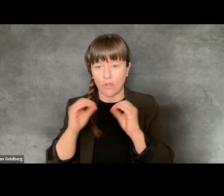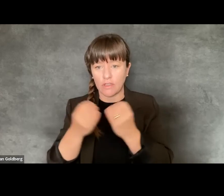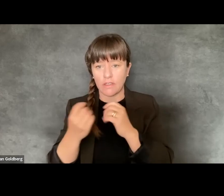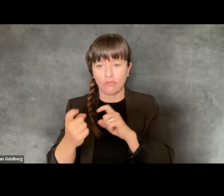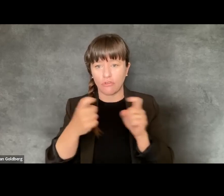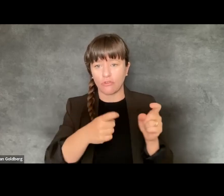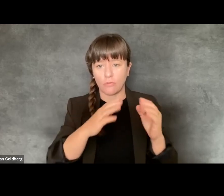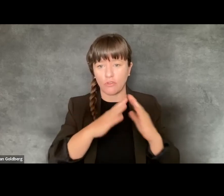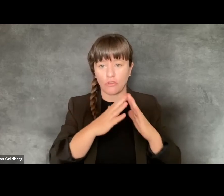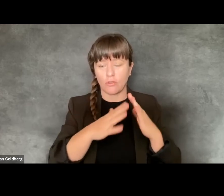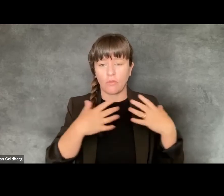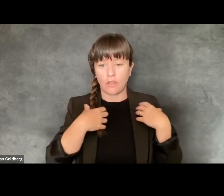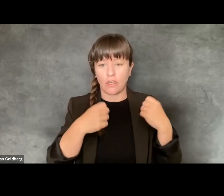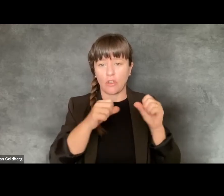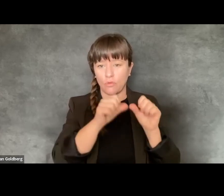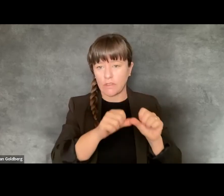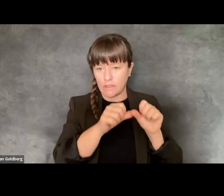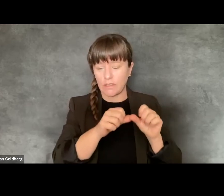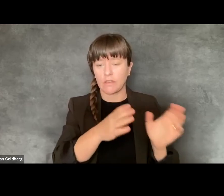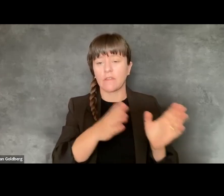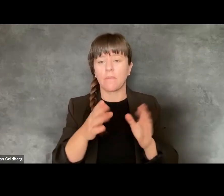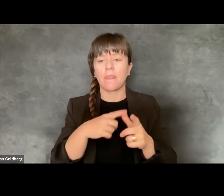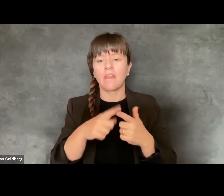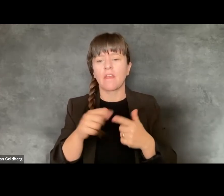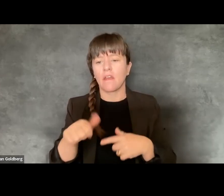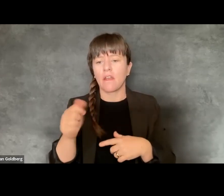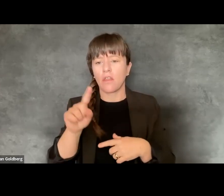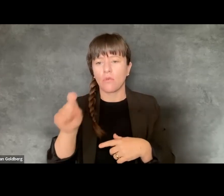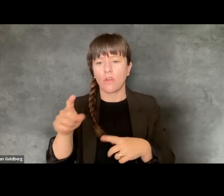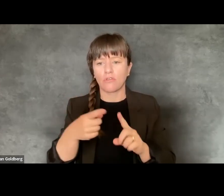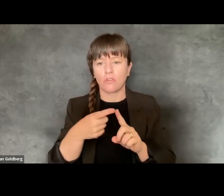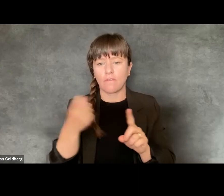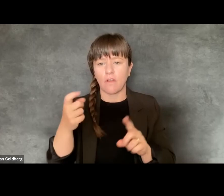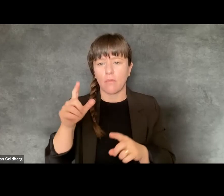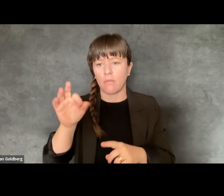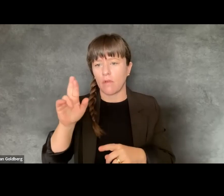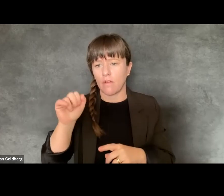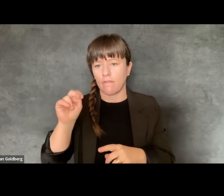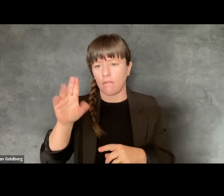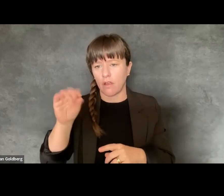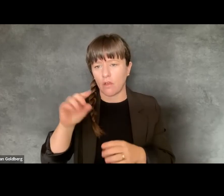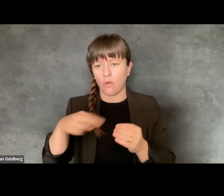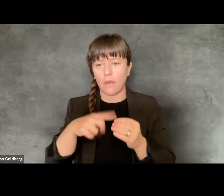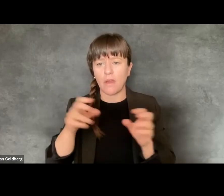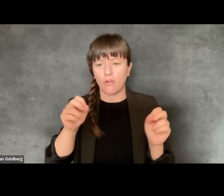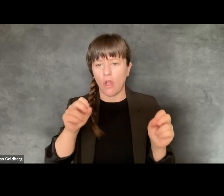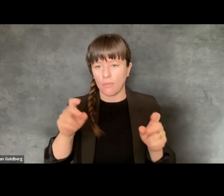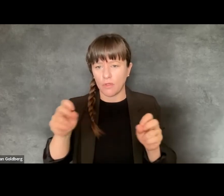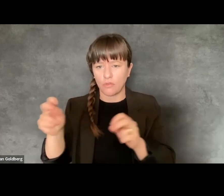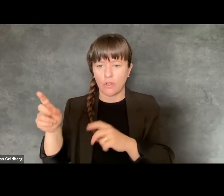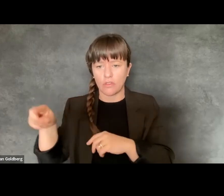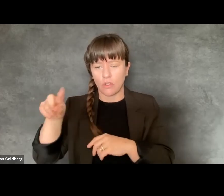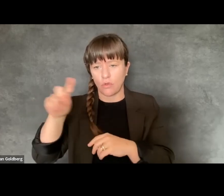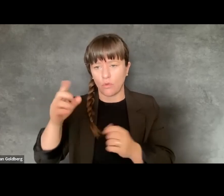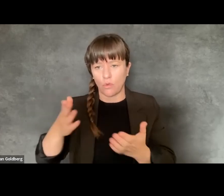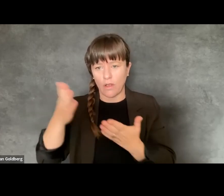community resilience. And then, another question from Franco about opportunities you recommend